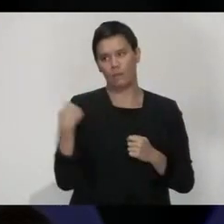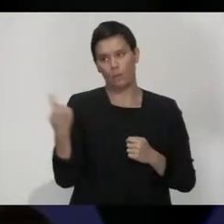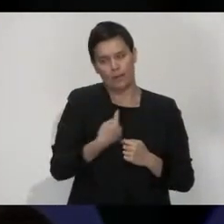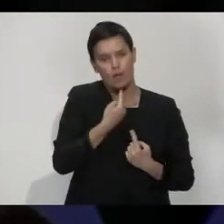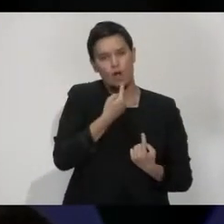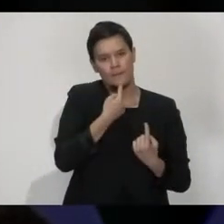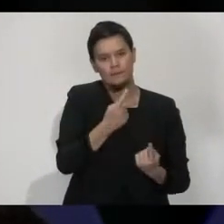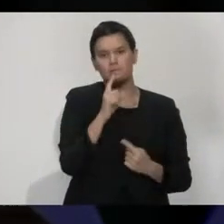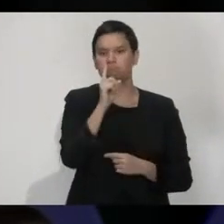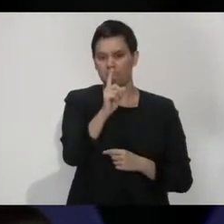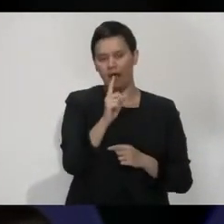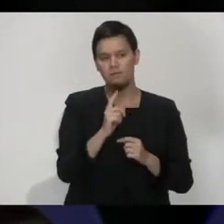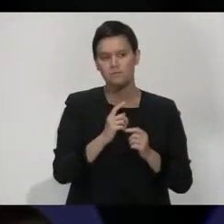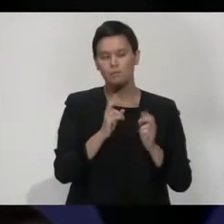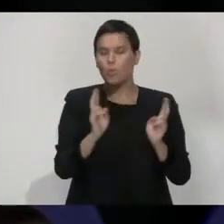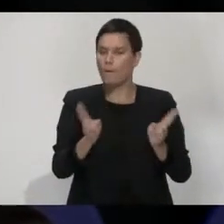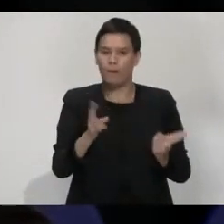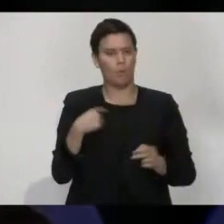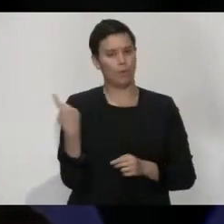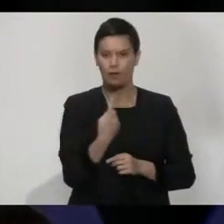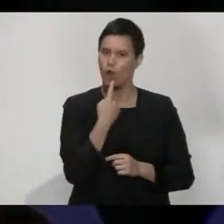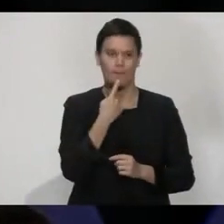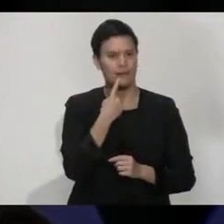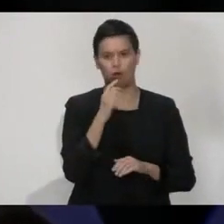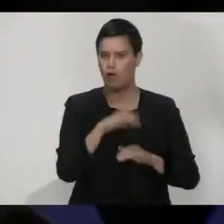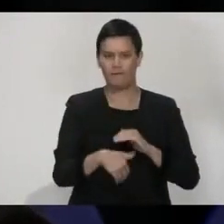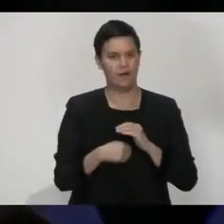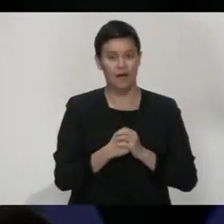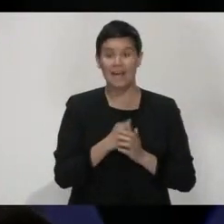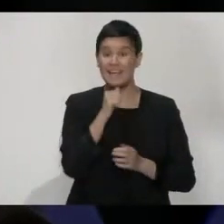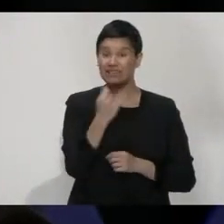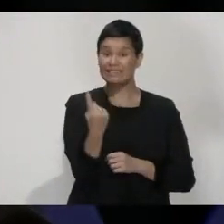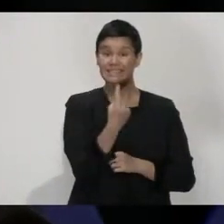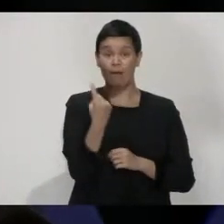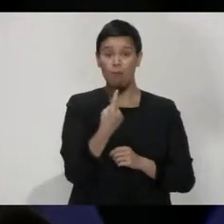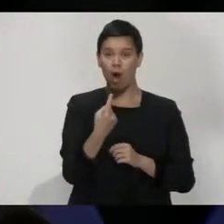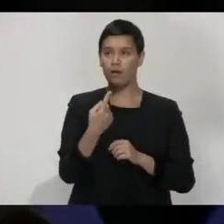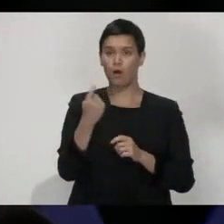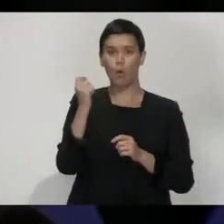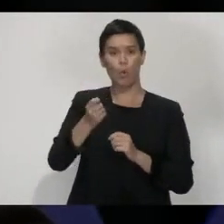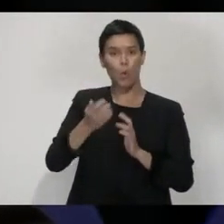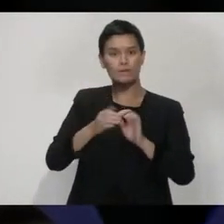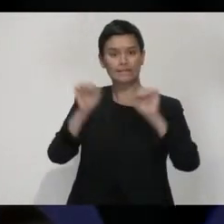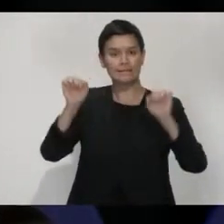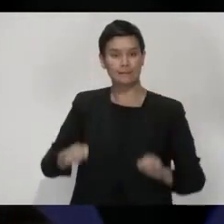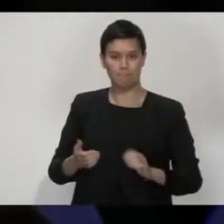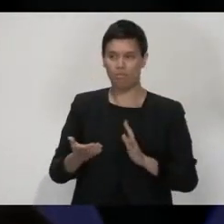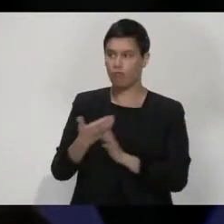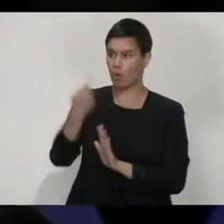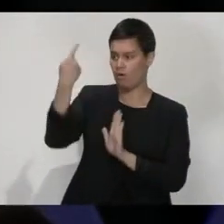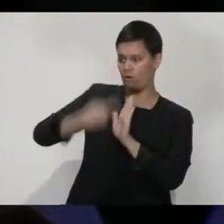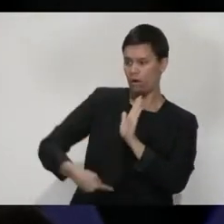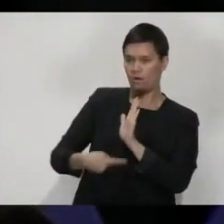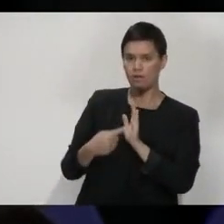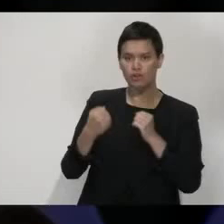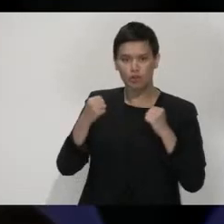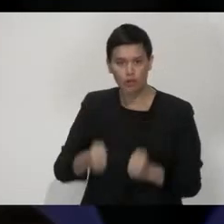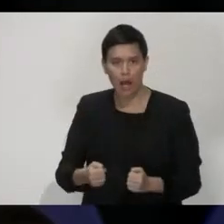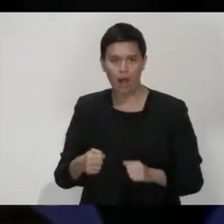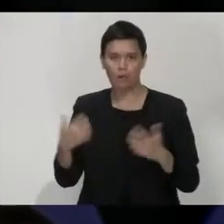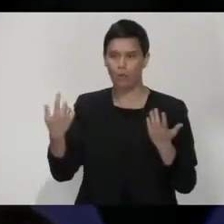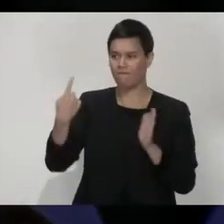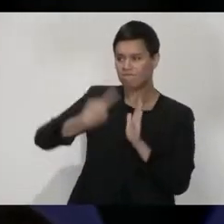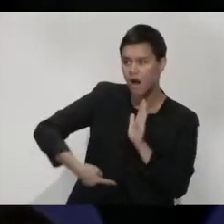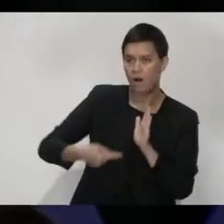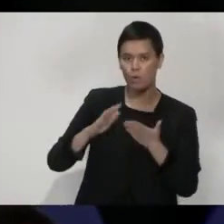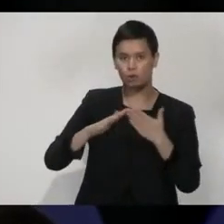decisions. There's always rights of appeal in situations that we don't want to involve ourselves in. Obviously, the rules are outlined very clearly